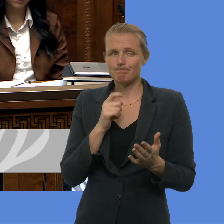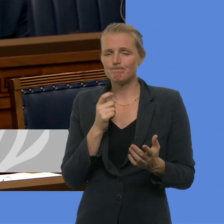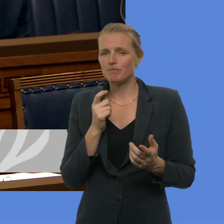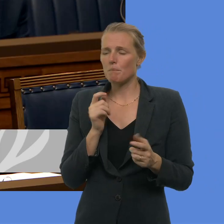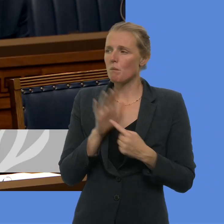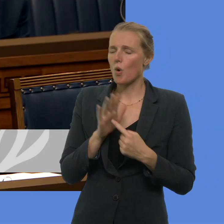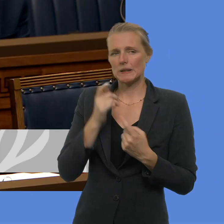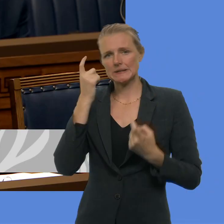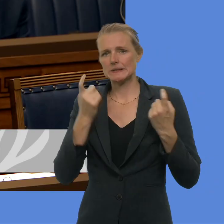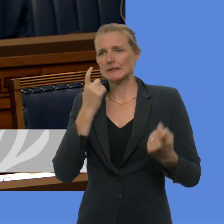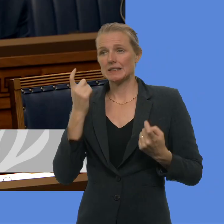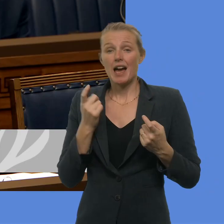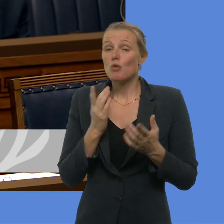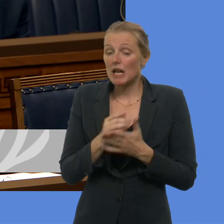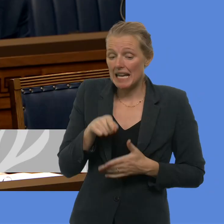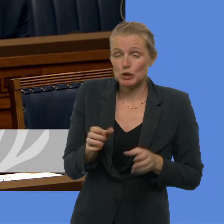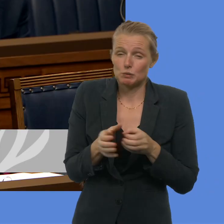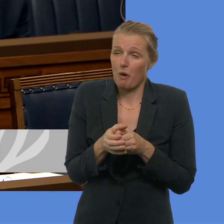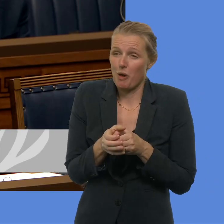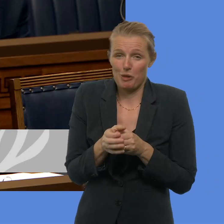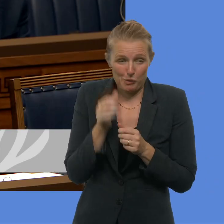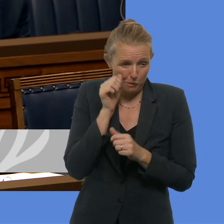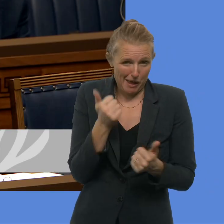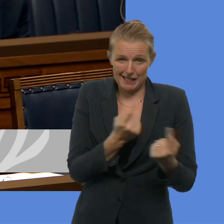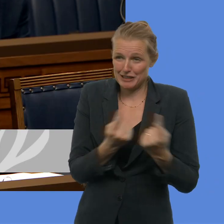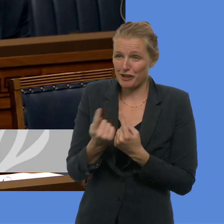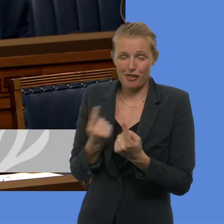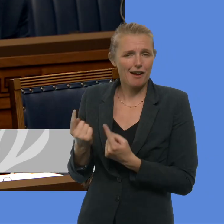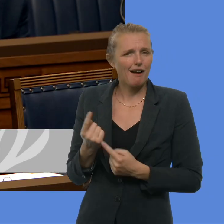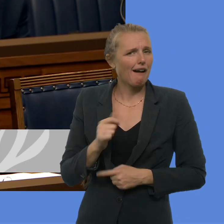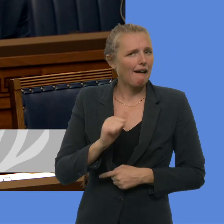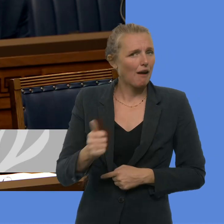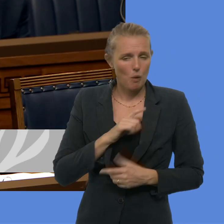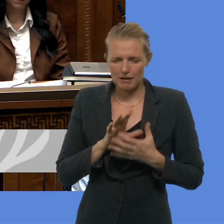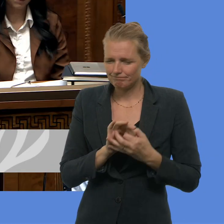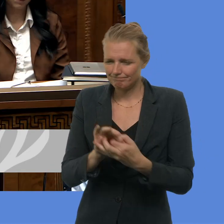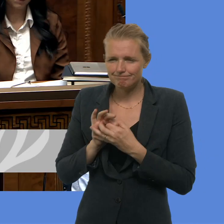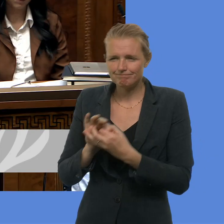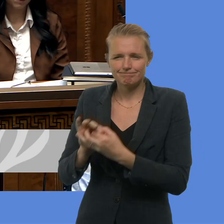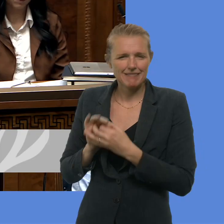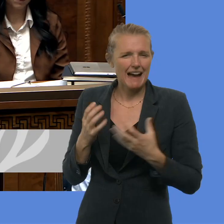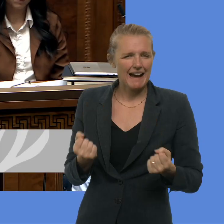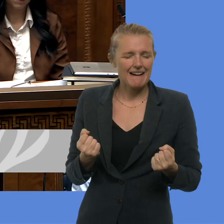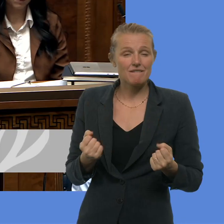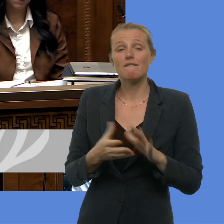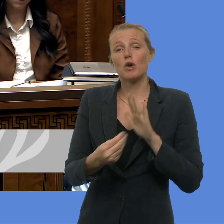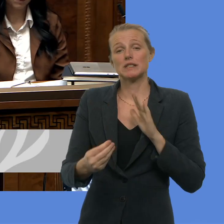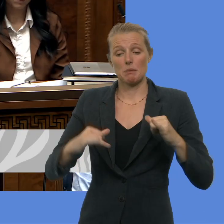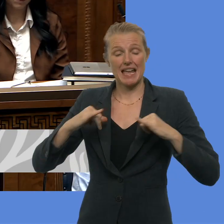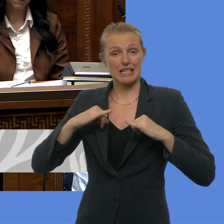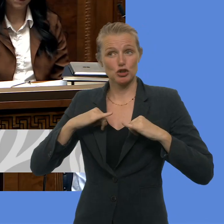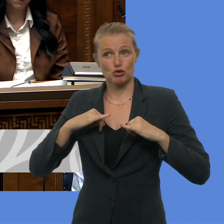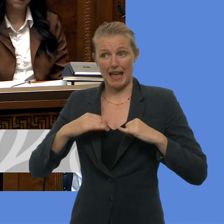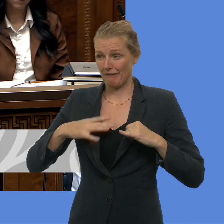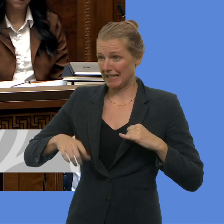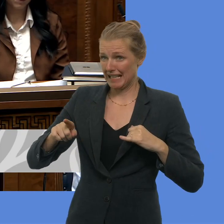other, and one of our strengths is, I think, that connectiveness, that agility that we have, where, for example, industry has a need where